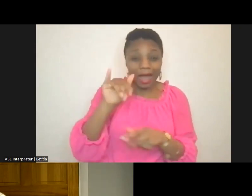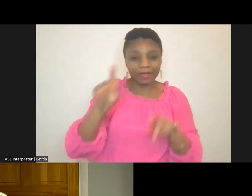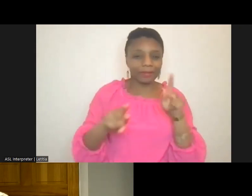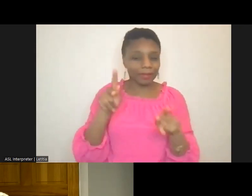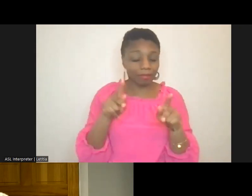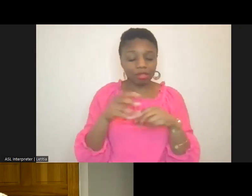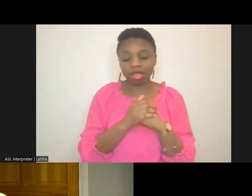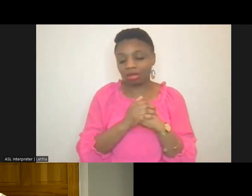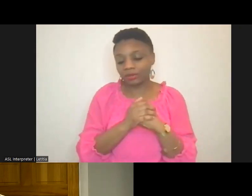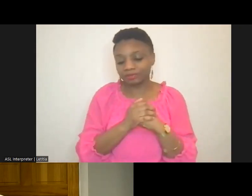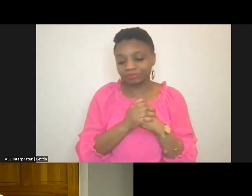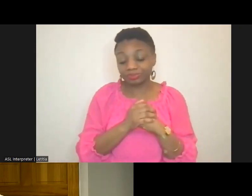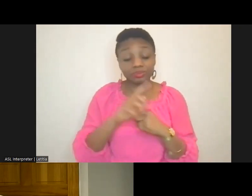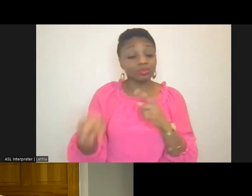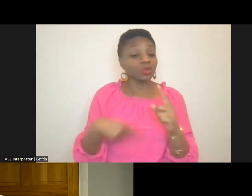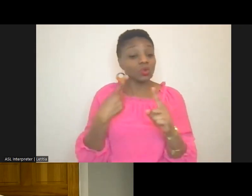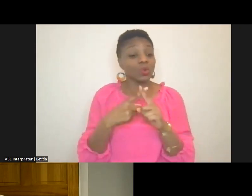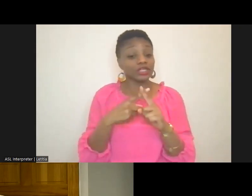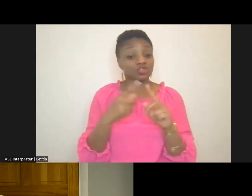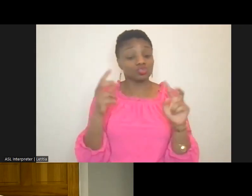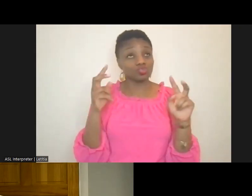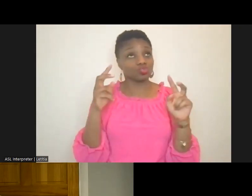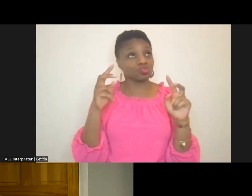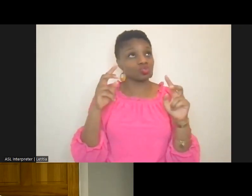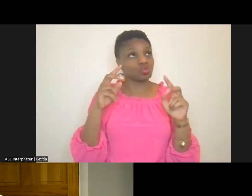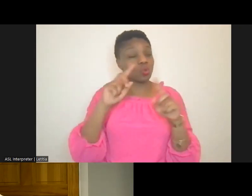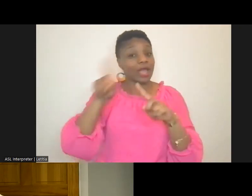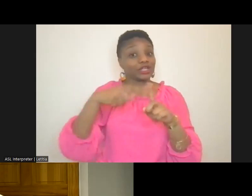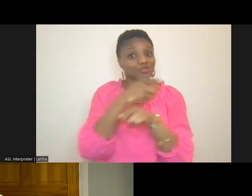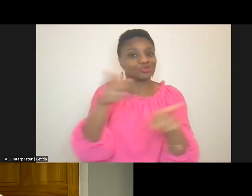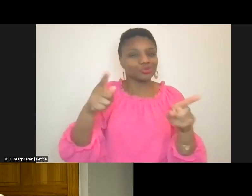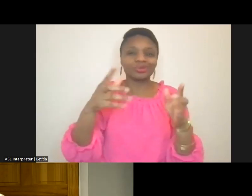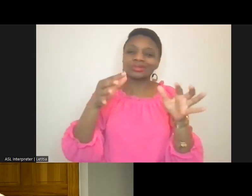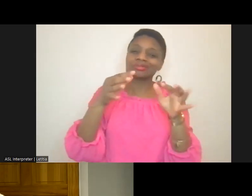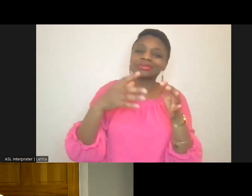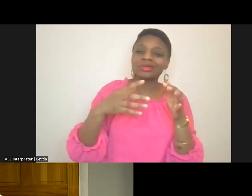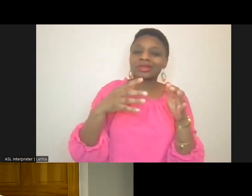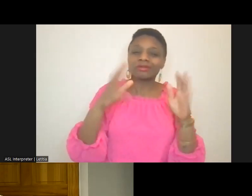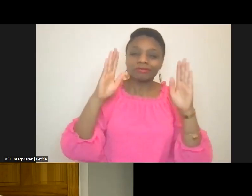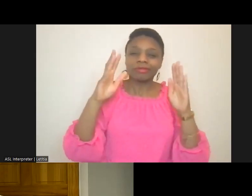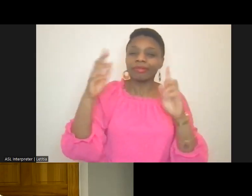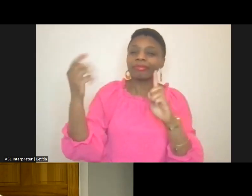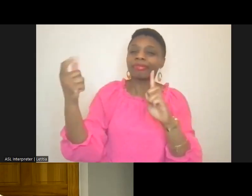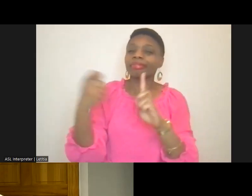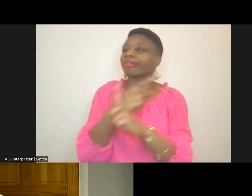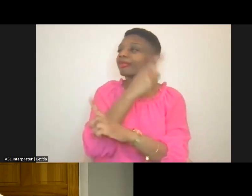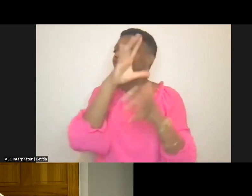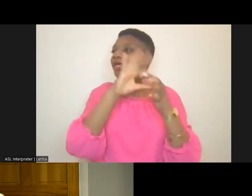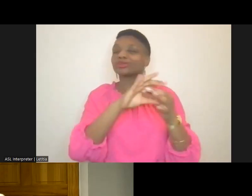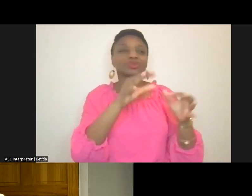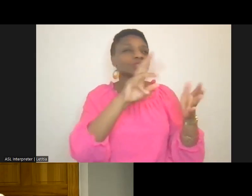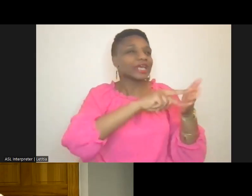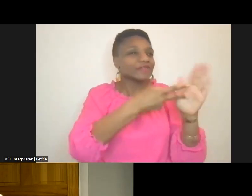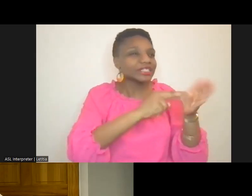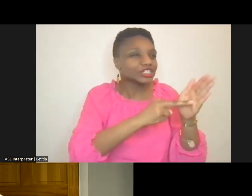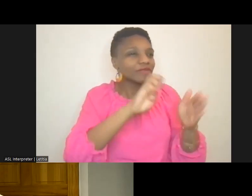percentages, when you look at it, if you get too wrapped up in how the definition of environmental justice is